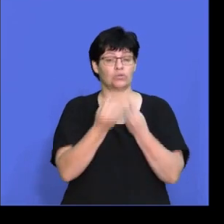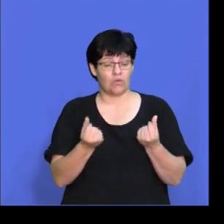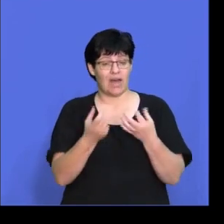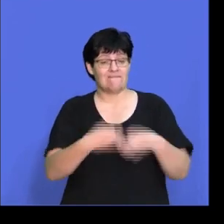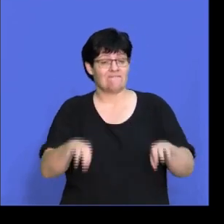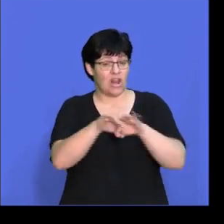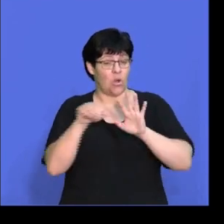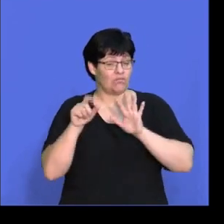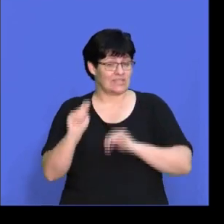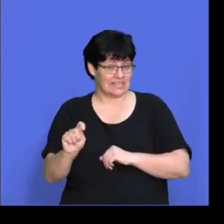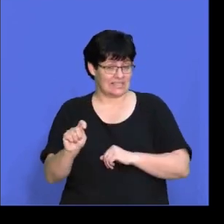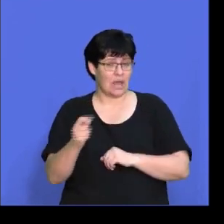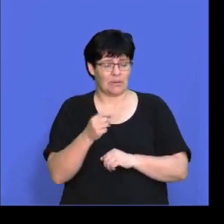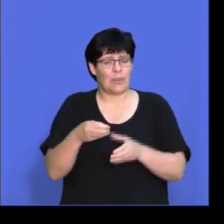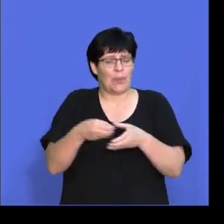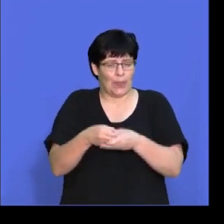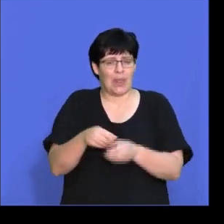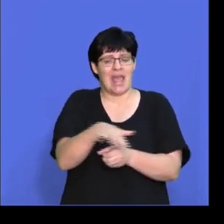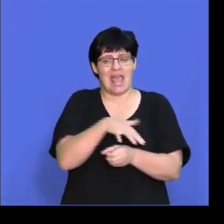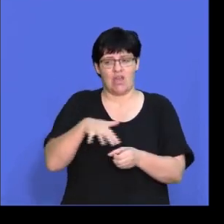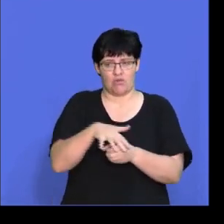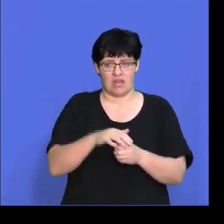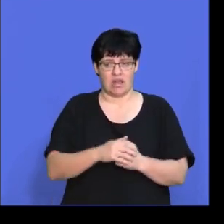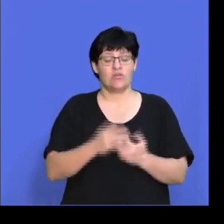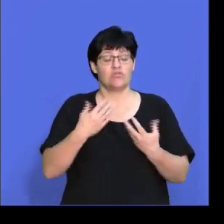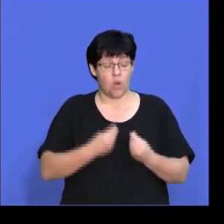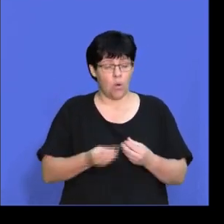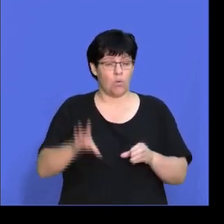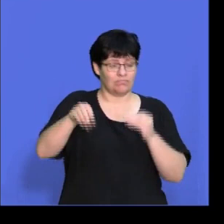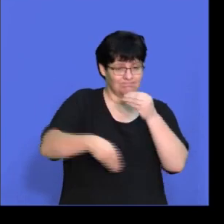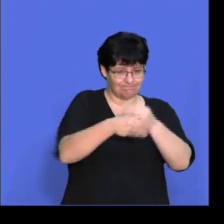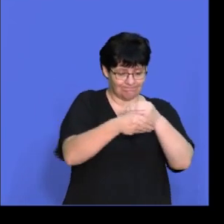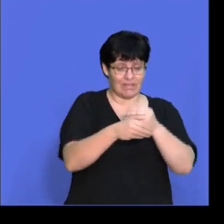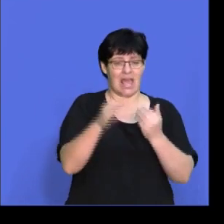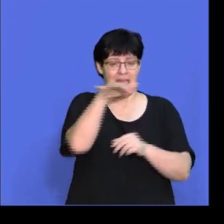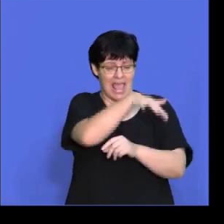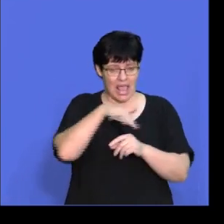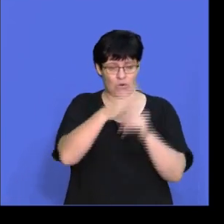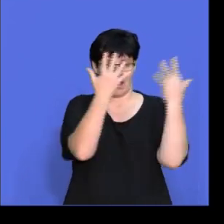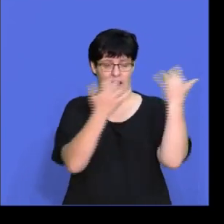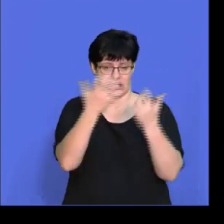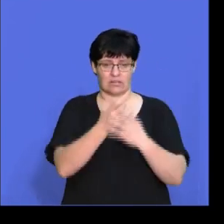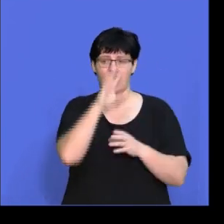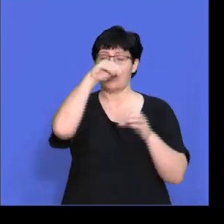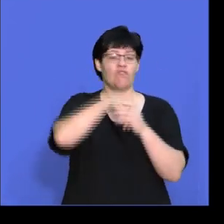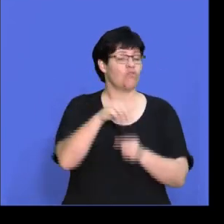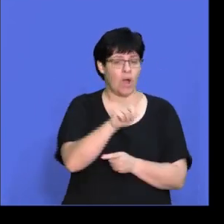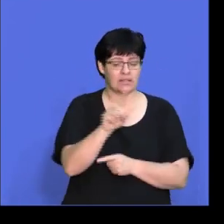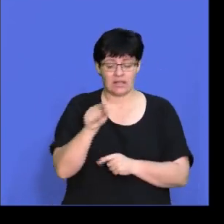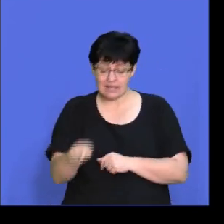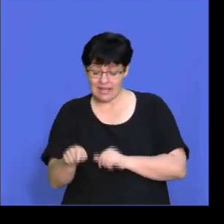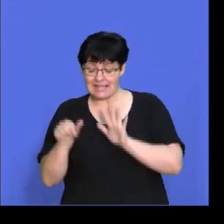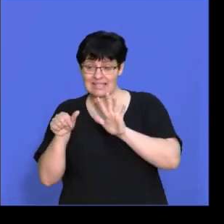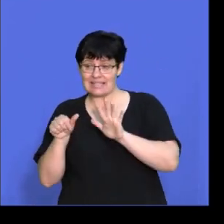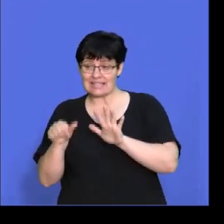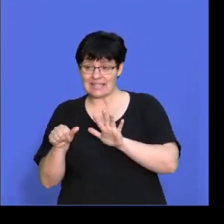so now we've solved for the value of t that gives us the smallest area. We now have to go ahead and actually calculate that area. And all that